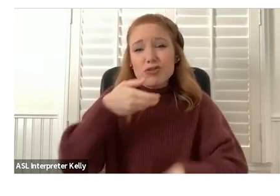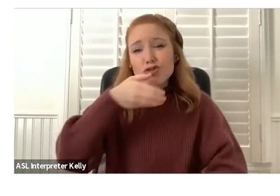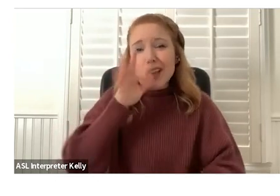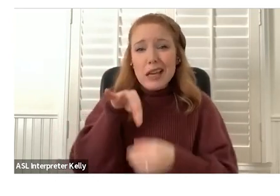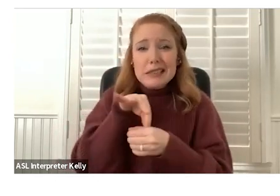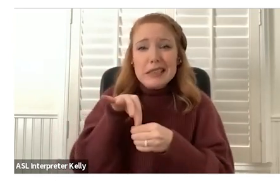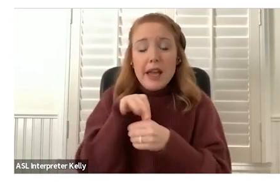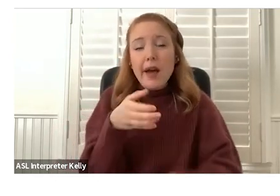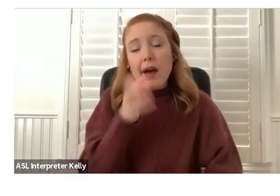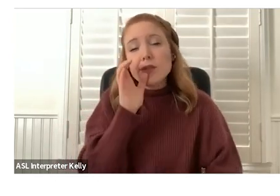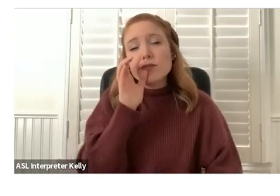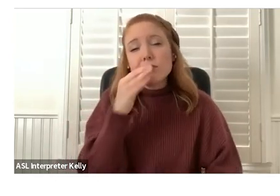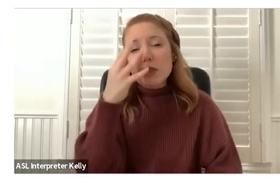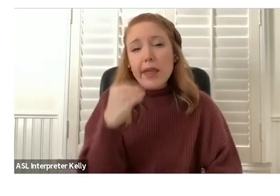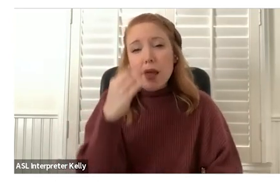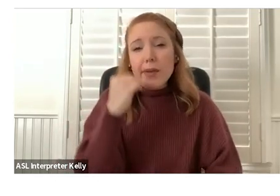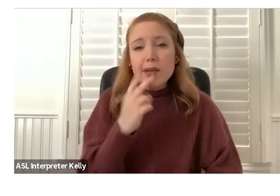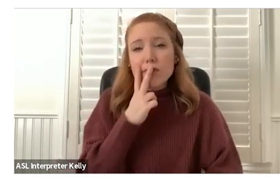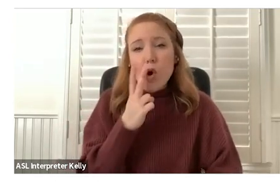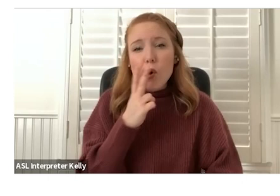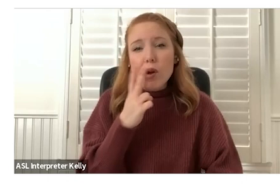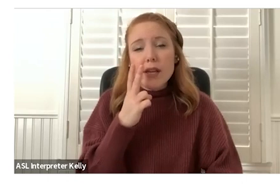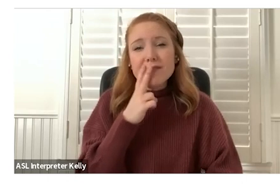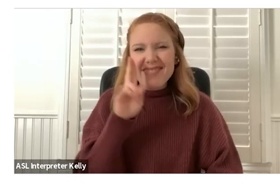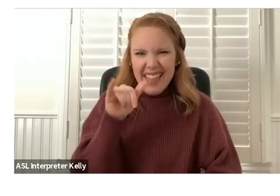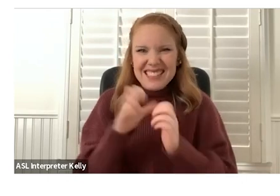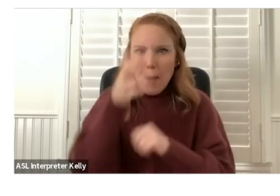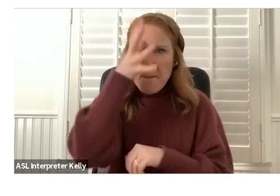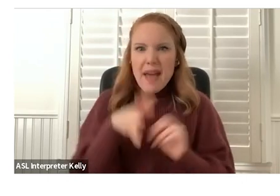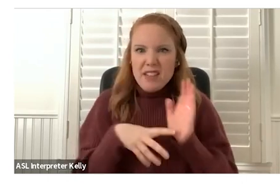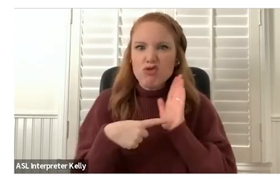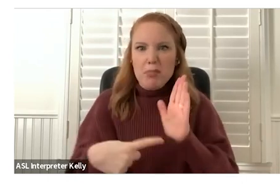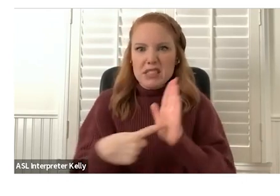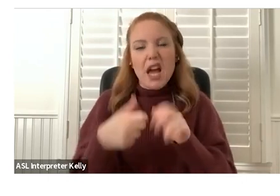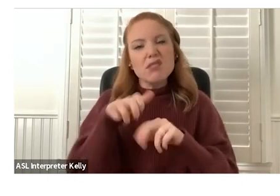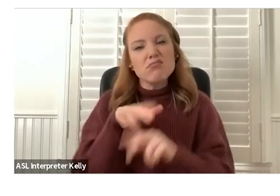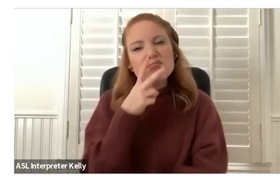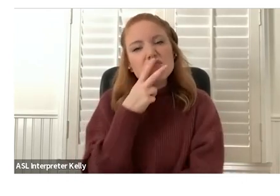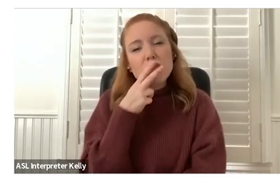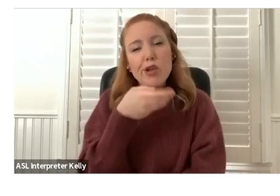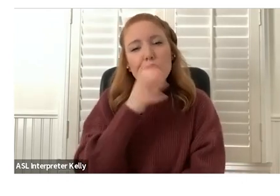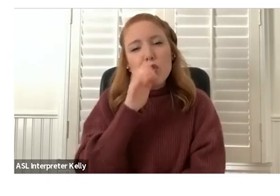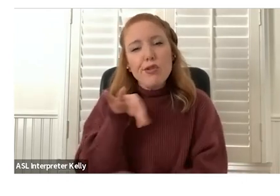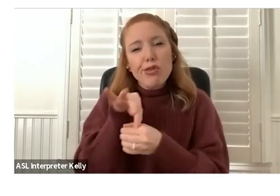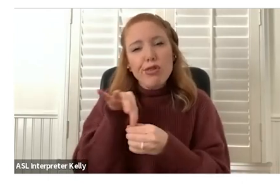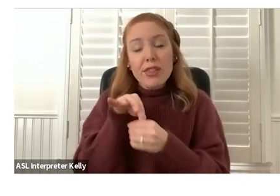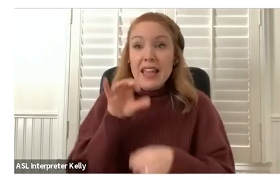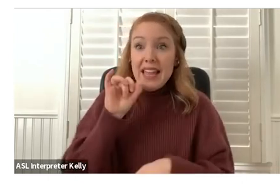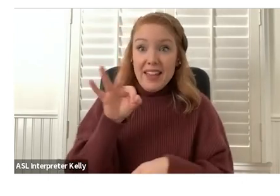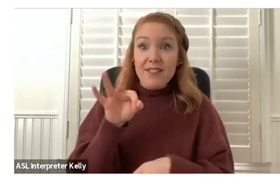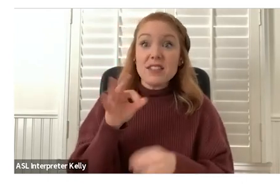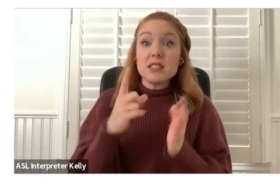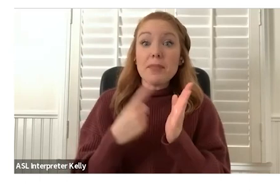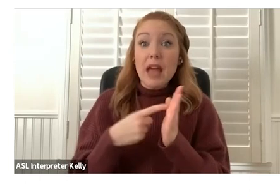they deserve to reap the benefits environmentally and in terms of resource extraction of these wonderful